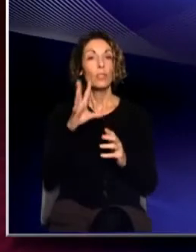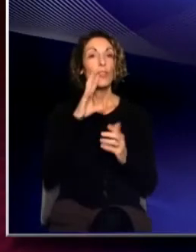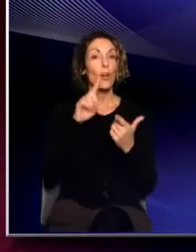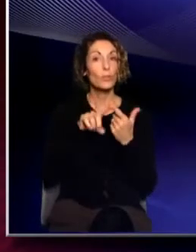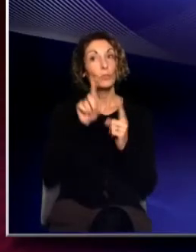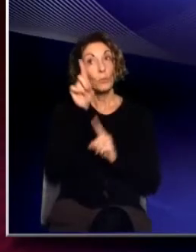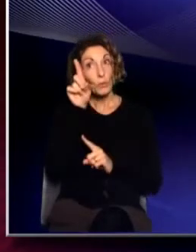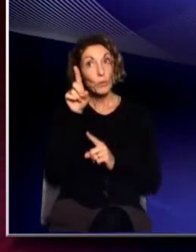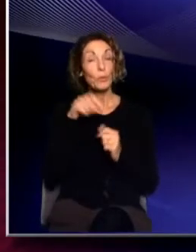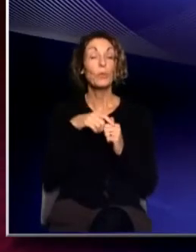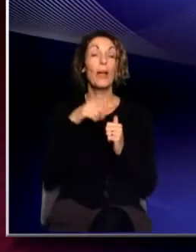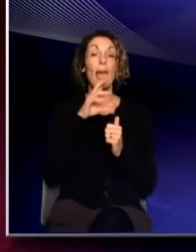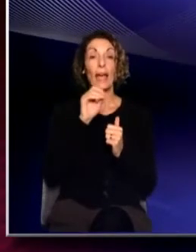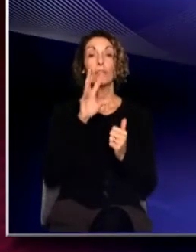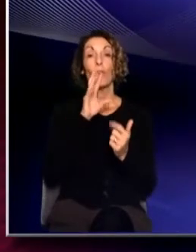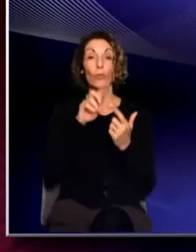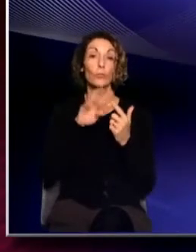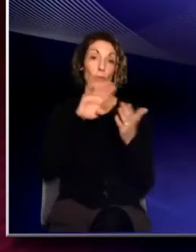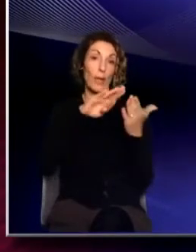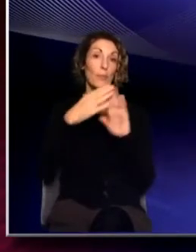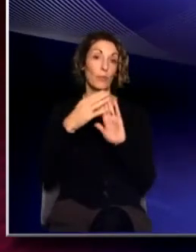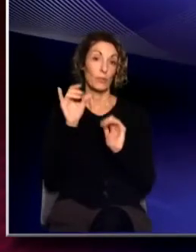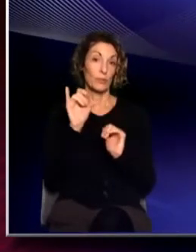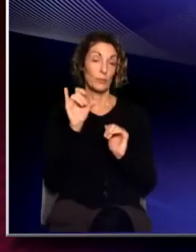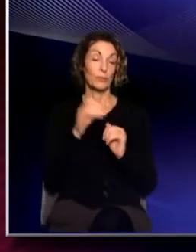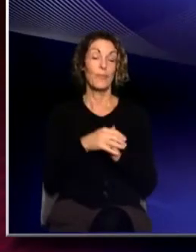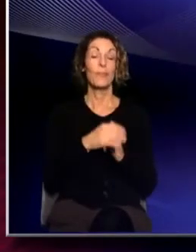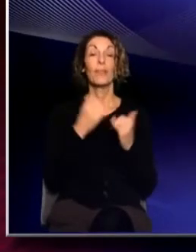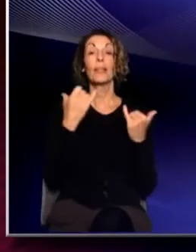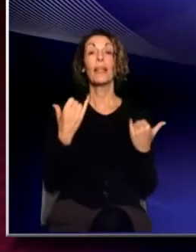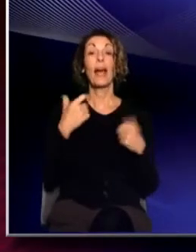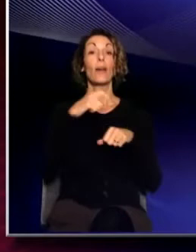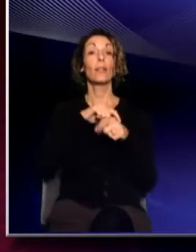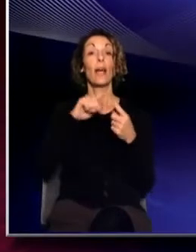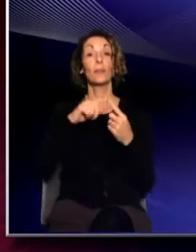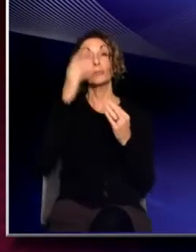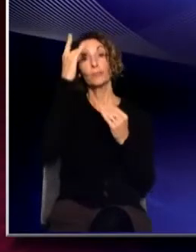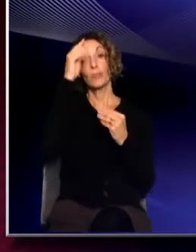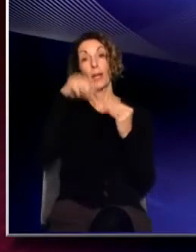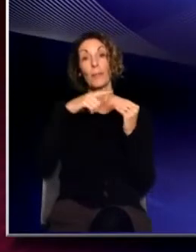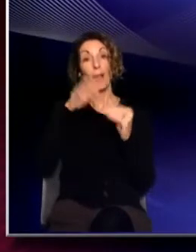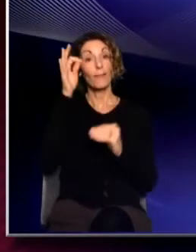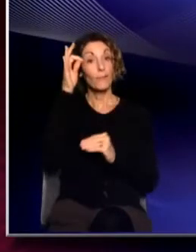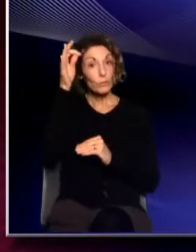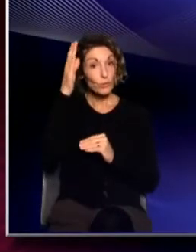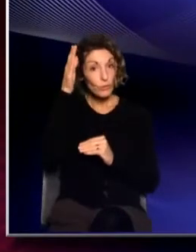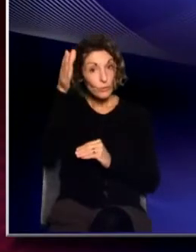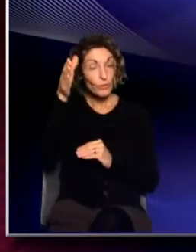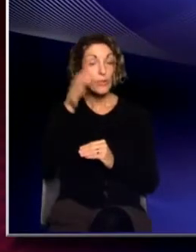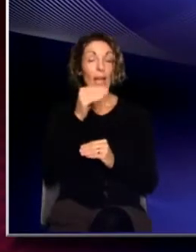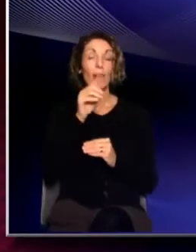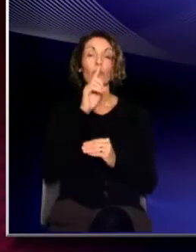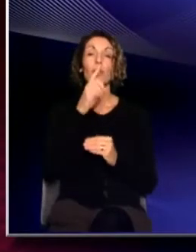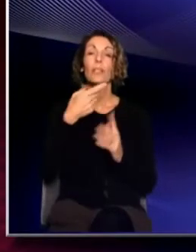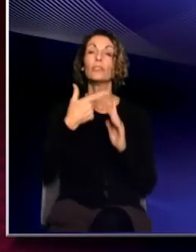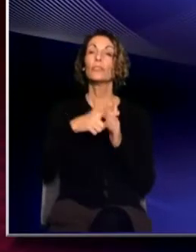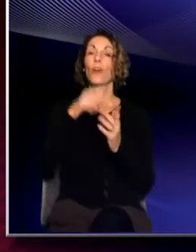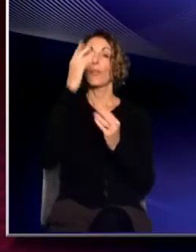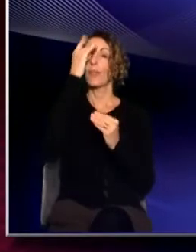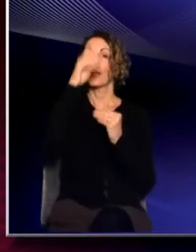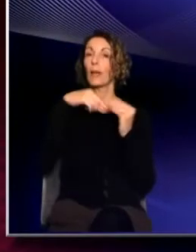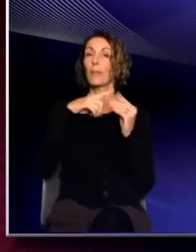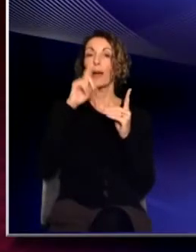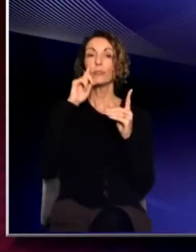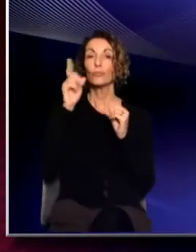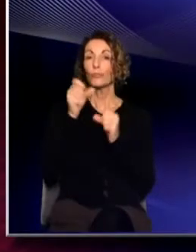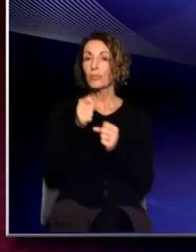the community. So now I start thinking about the future, really start thinking about the strategic